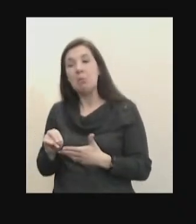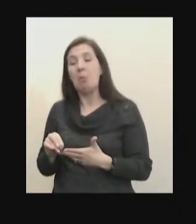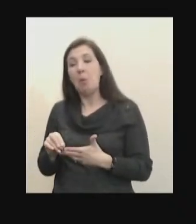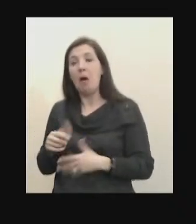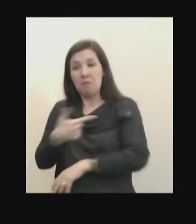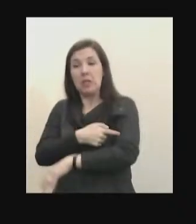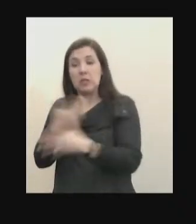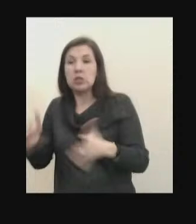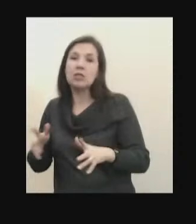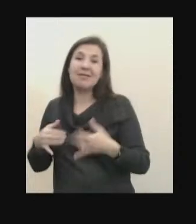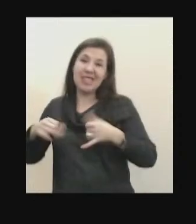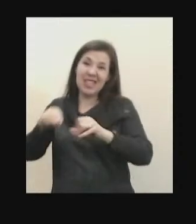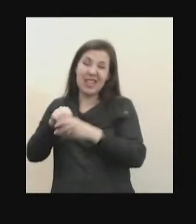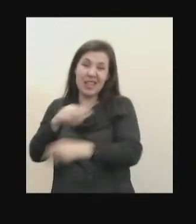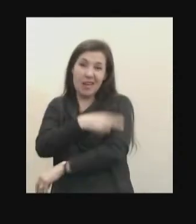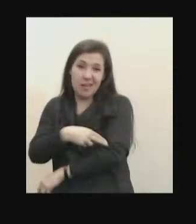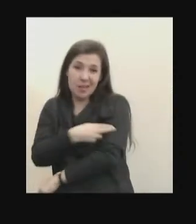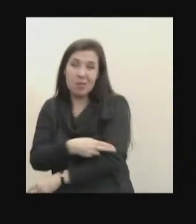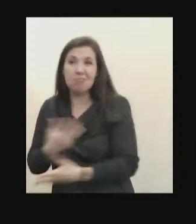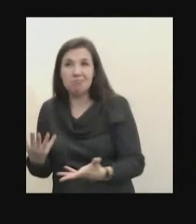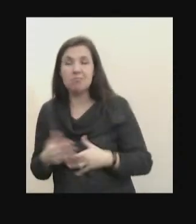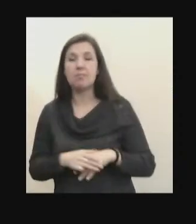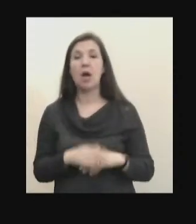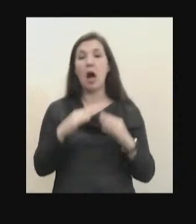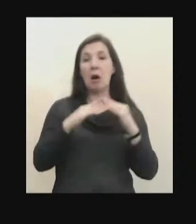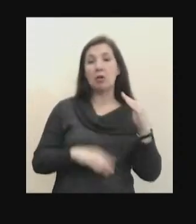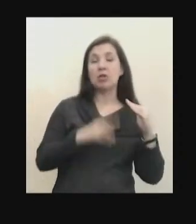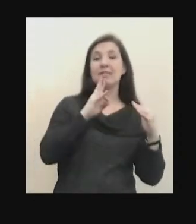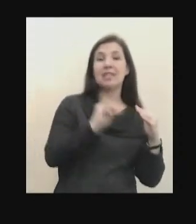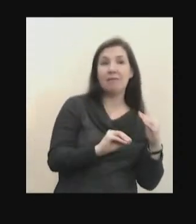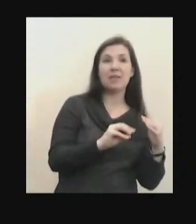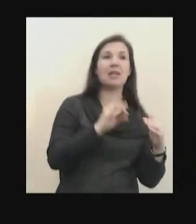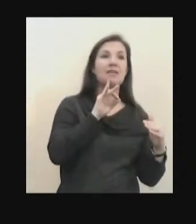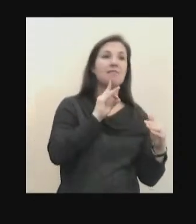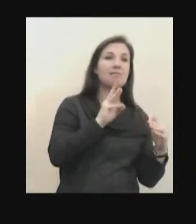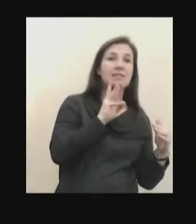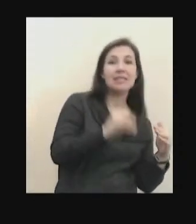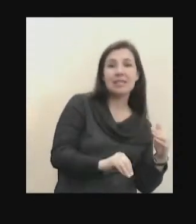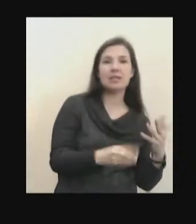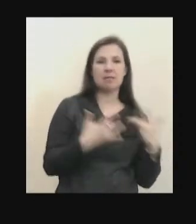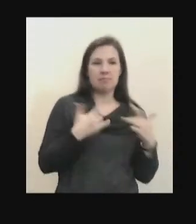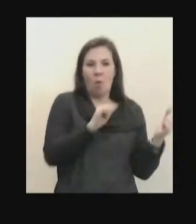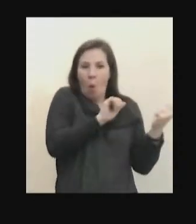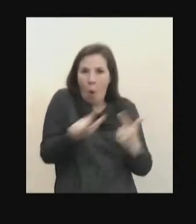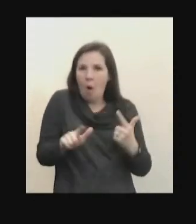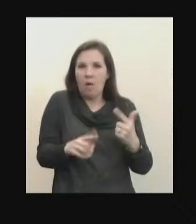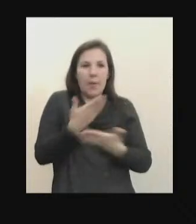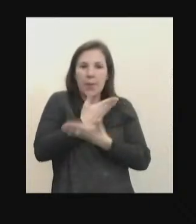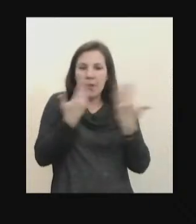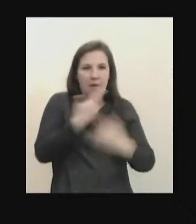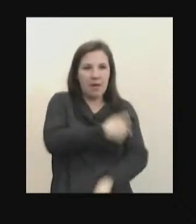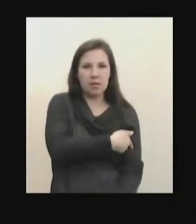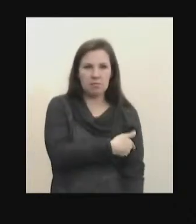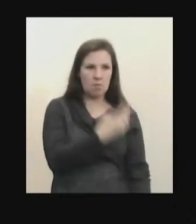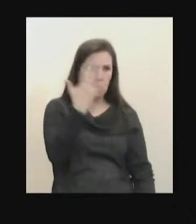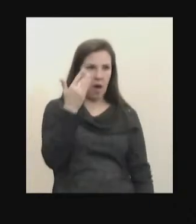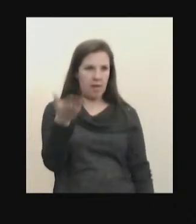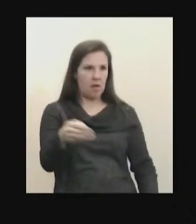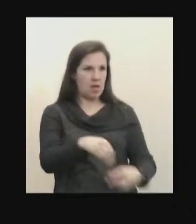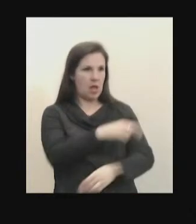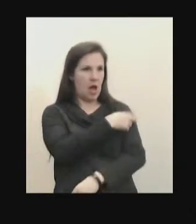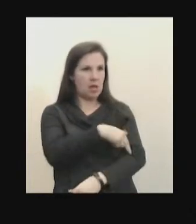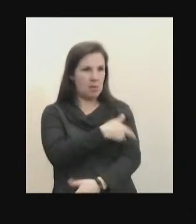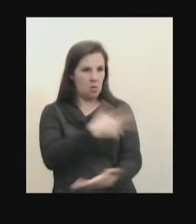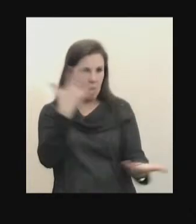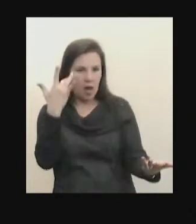under 70, especially under 60, it's almost all unvaccinated people. They shouldn't be in the hospital, but they are because they're not